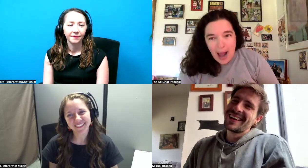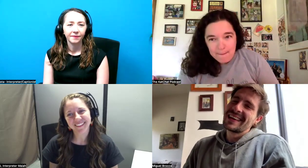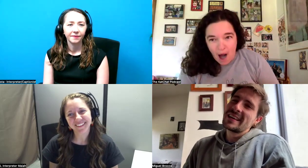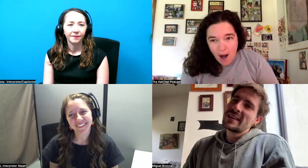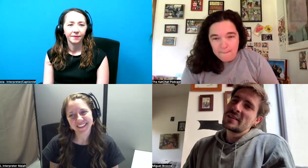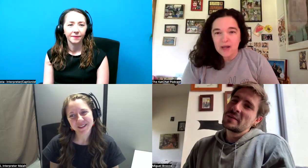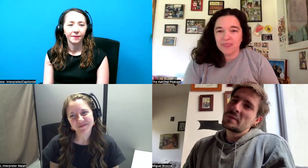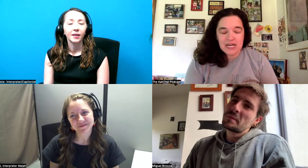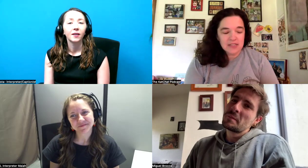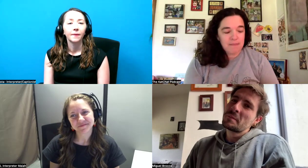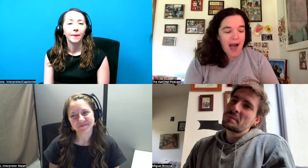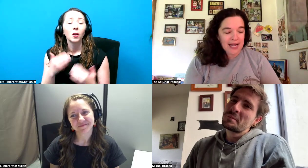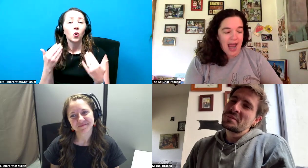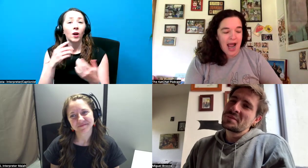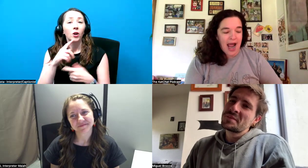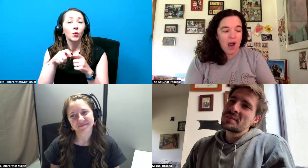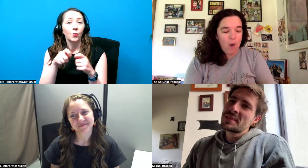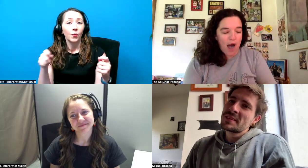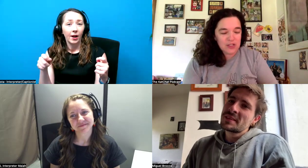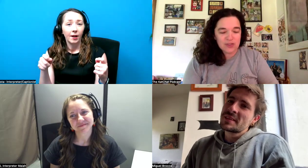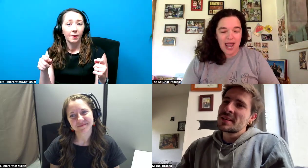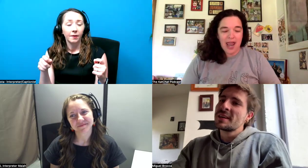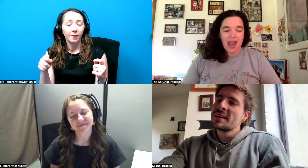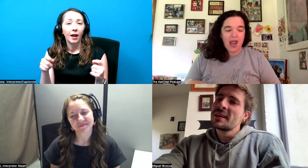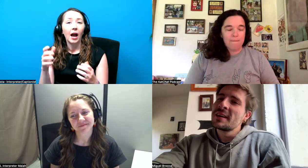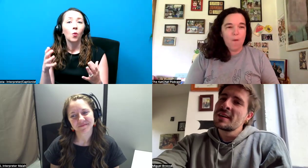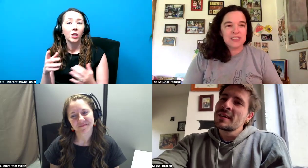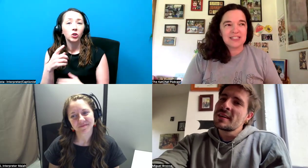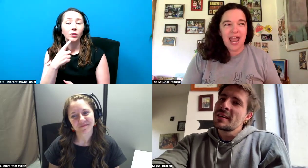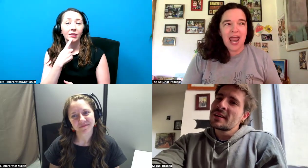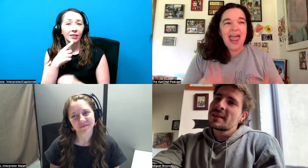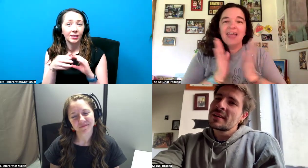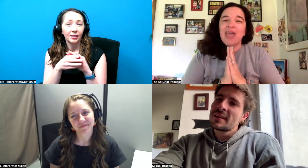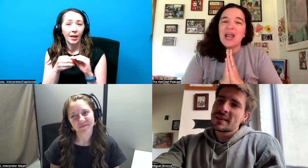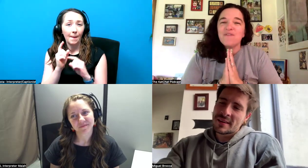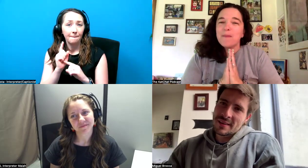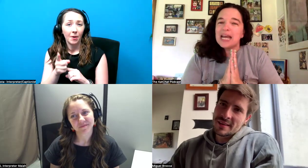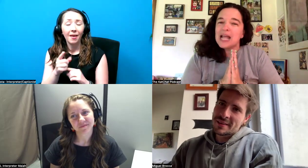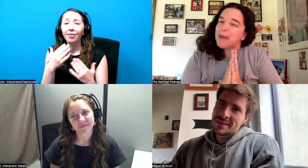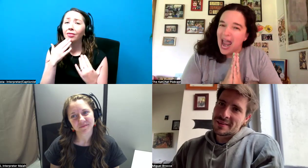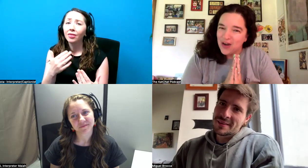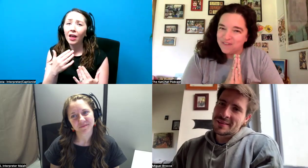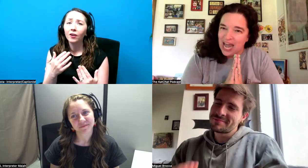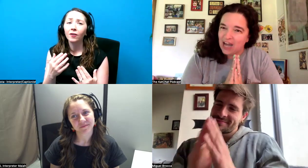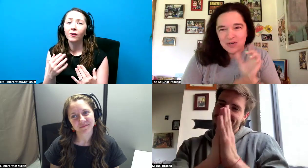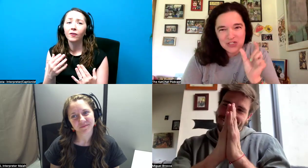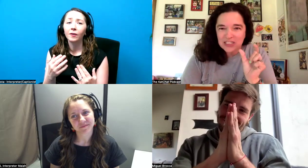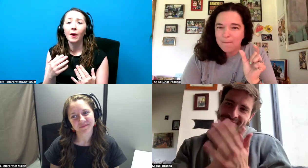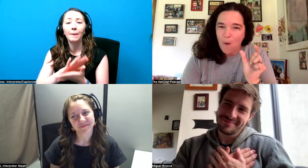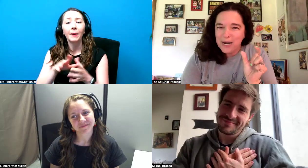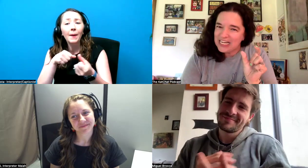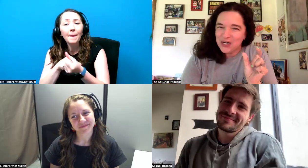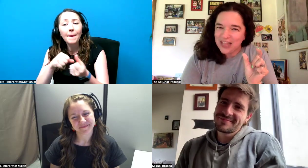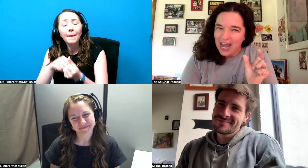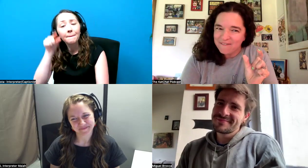to wrap up the podcast, I wanted to say a moment to say thank you for being a Packer band for such